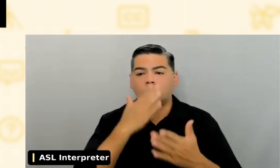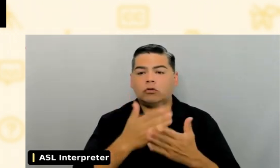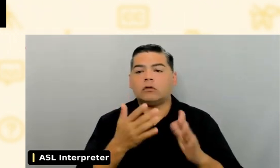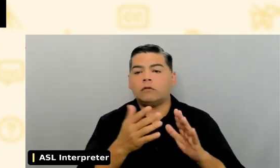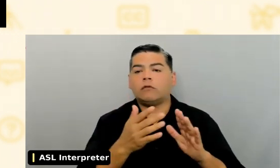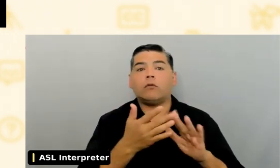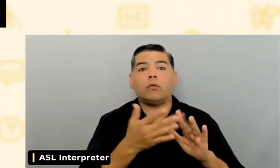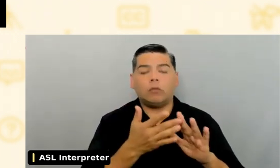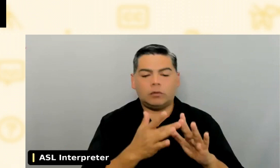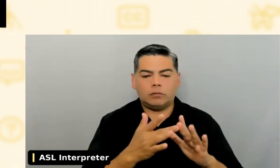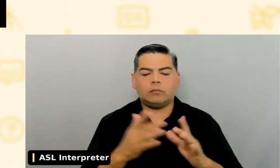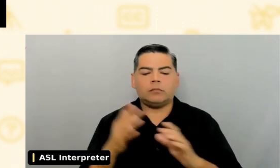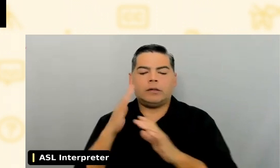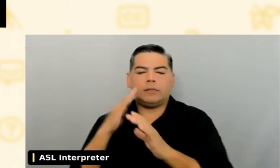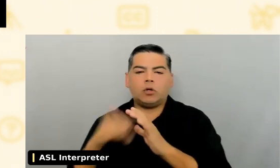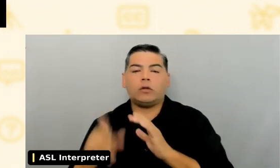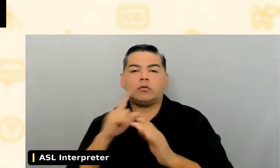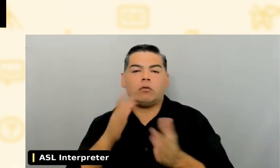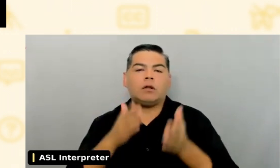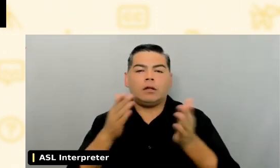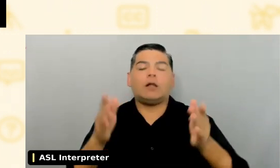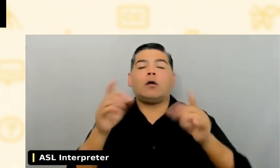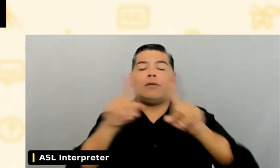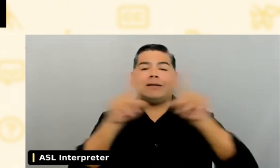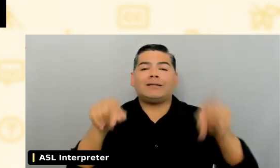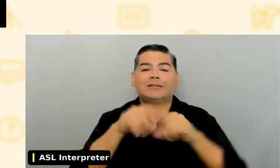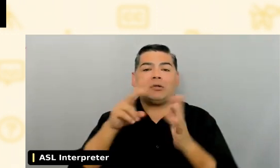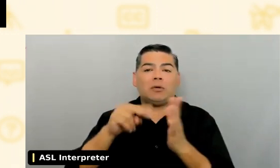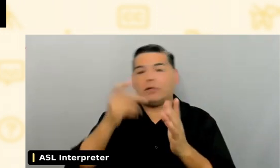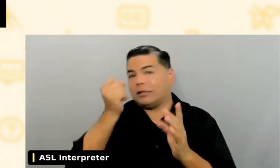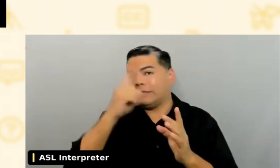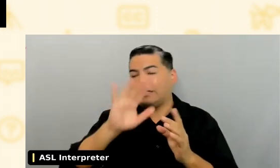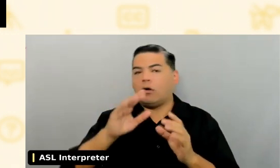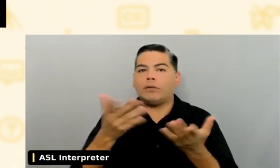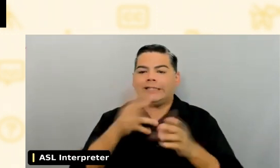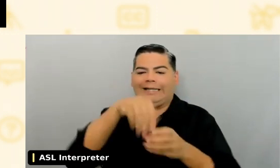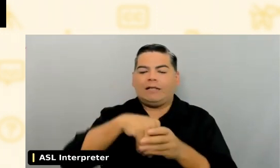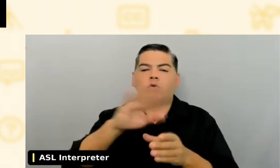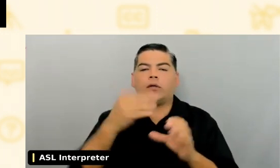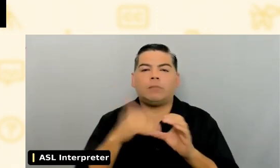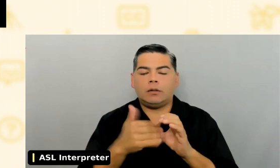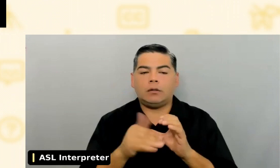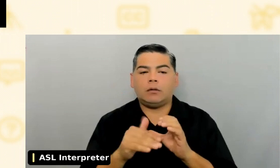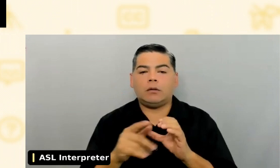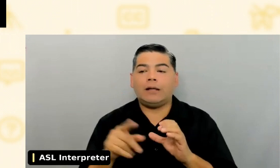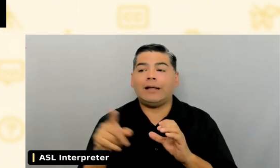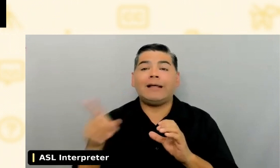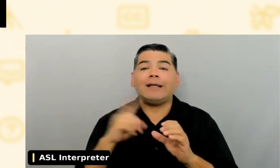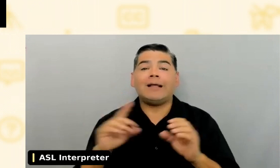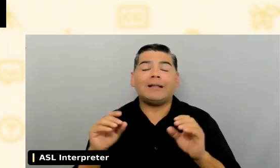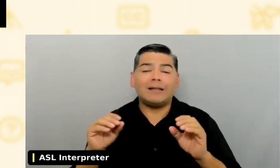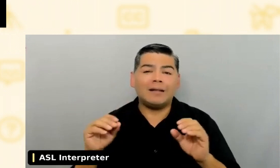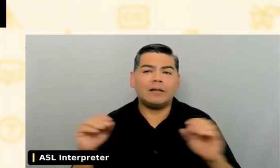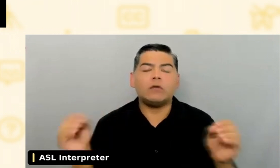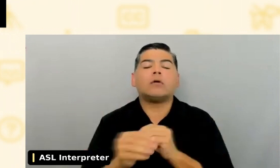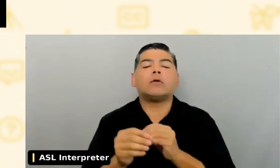HTML allows screen readers to understand the content of your email and the organization, the hierarchy of